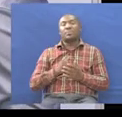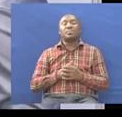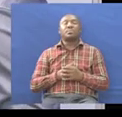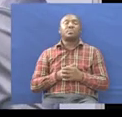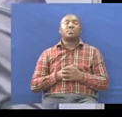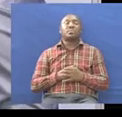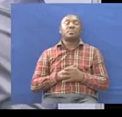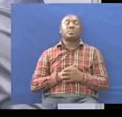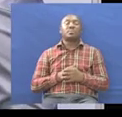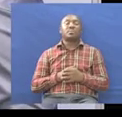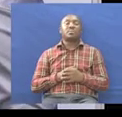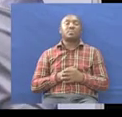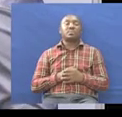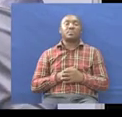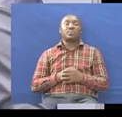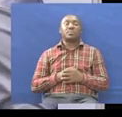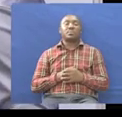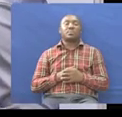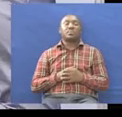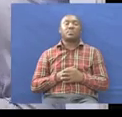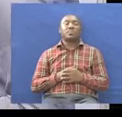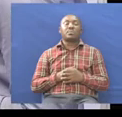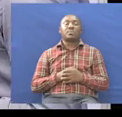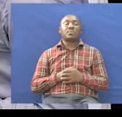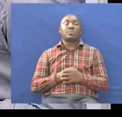We put the long arrow at number 12 there.